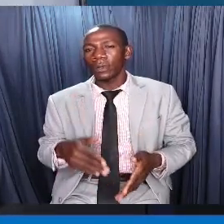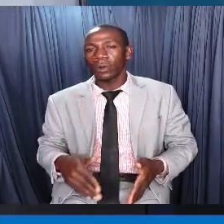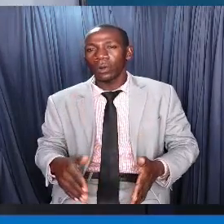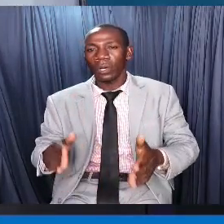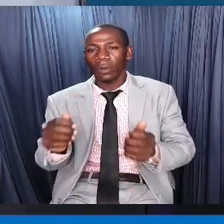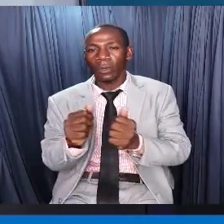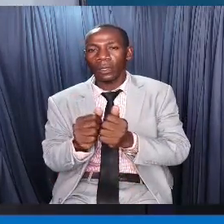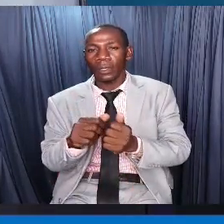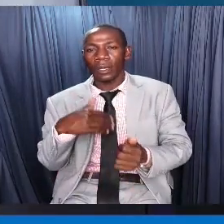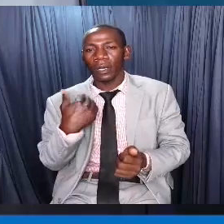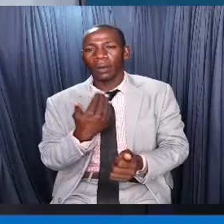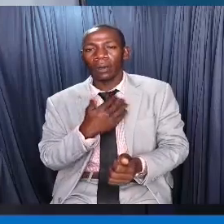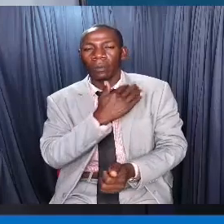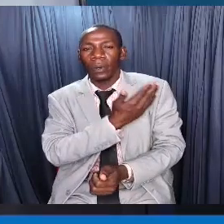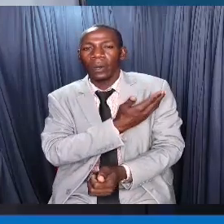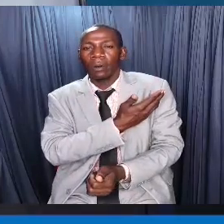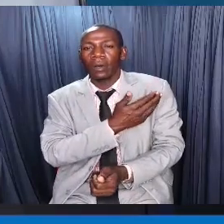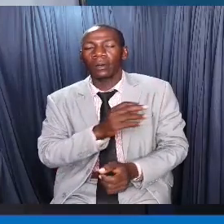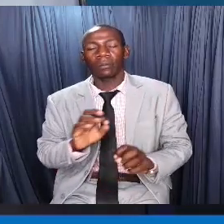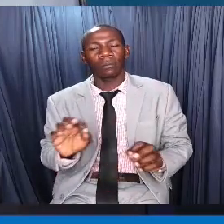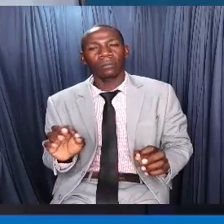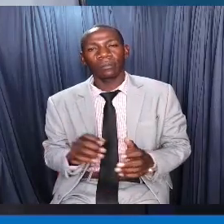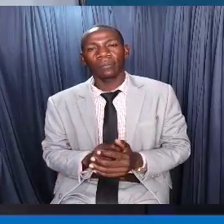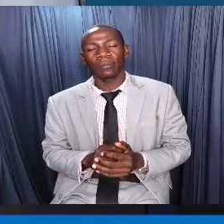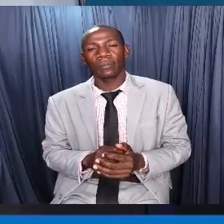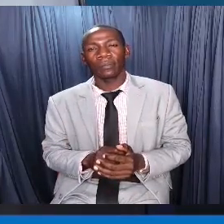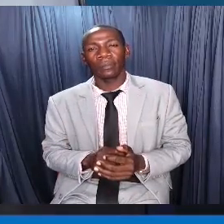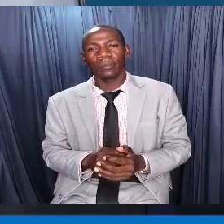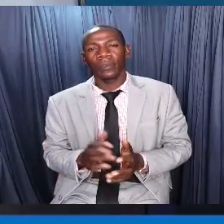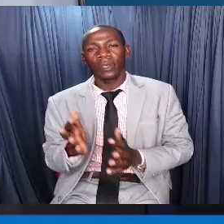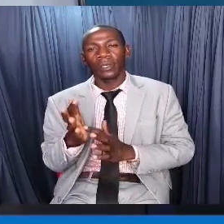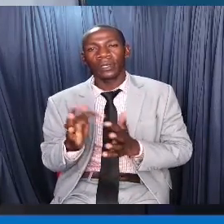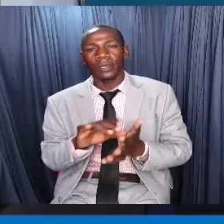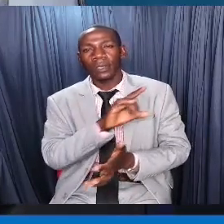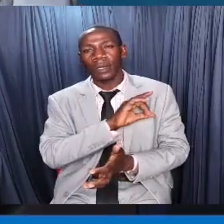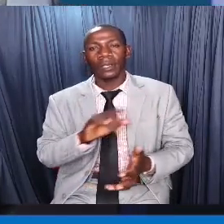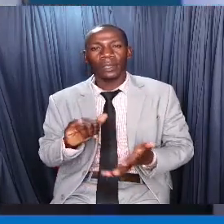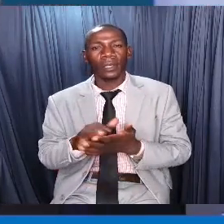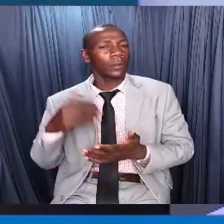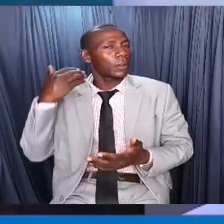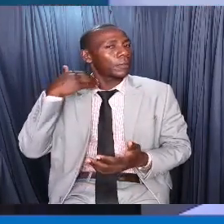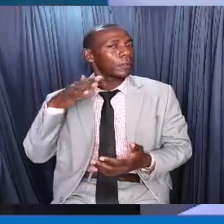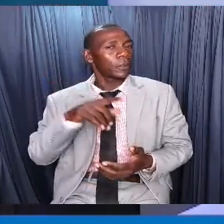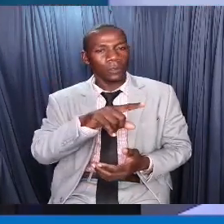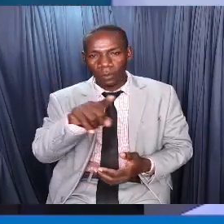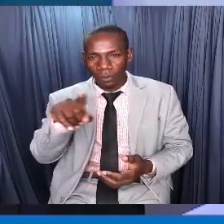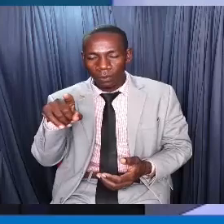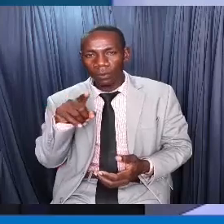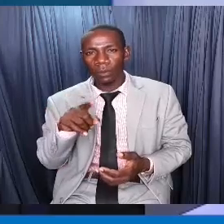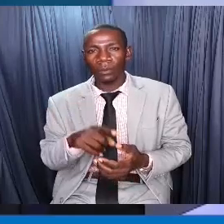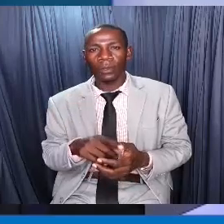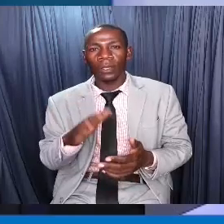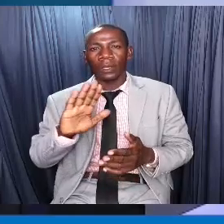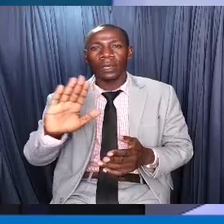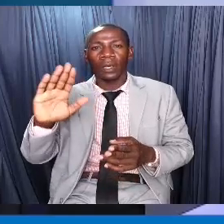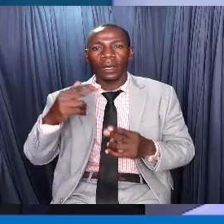To walk by our power. Au kwa utawa wetu. Or maybe our holiness. Yesu Kristo yule mliyemkana mbele. Jesus Christ whom you denied. Kwa jina